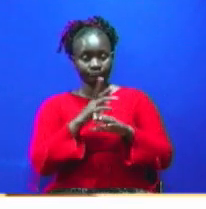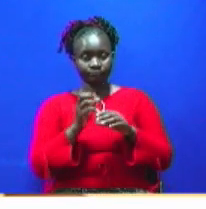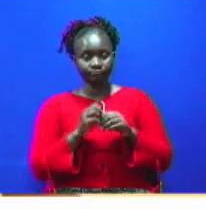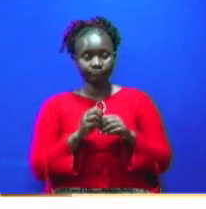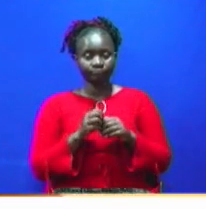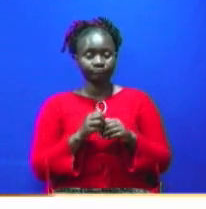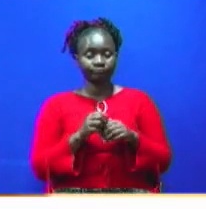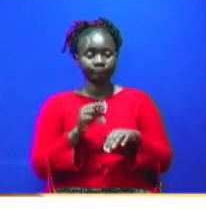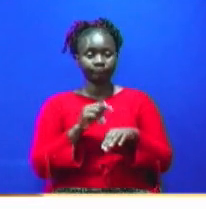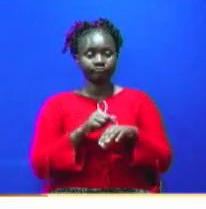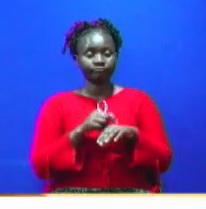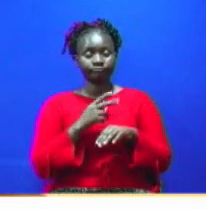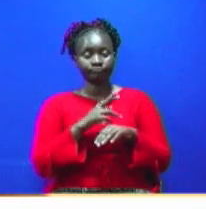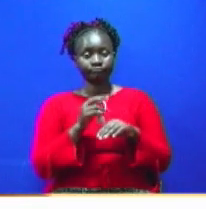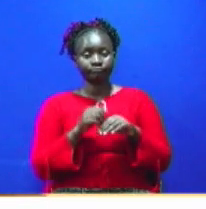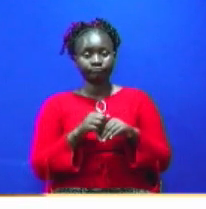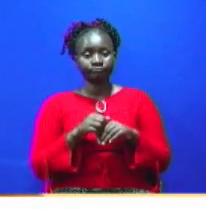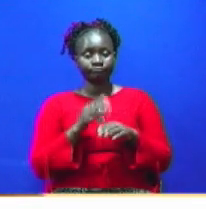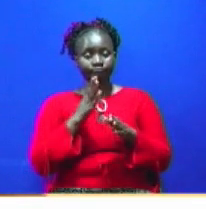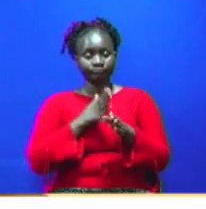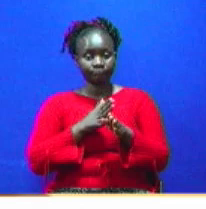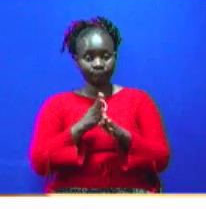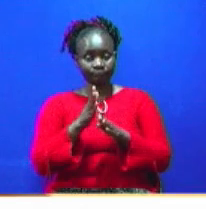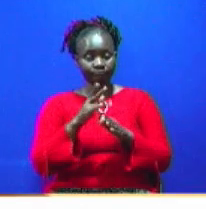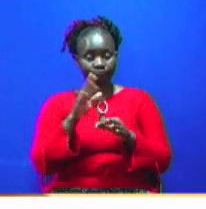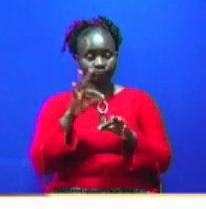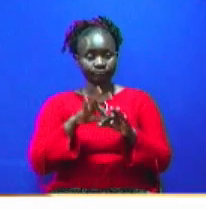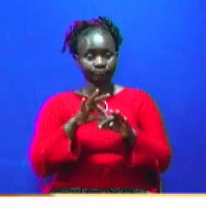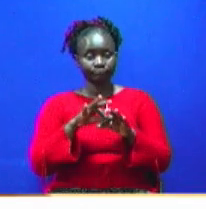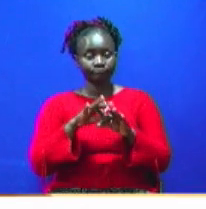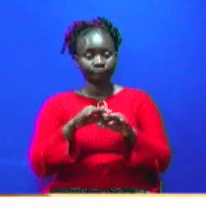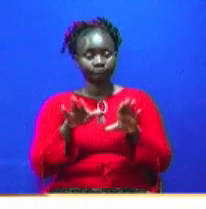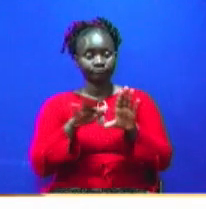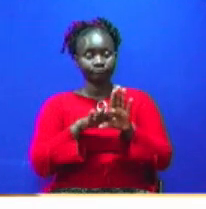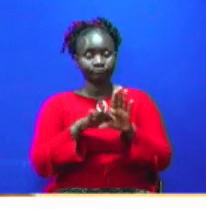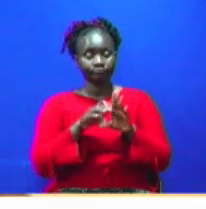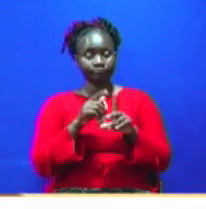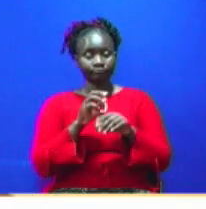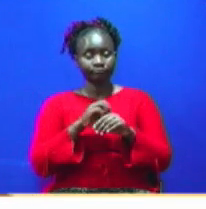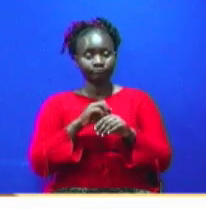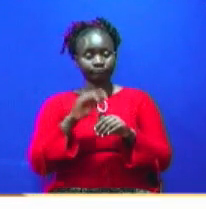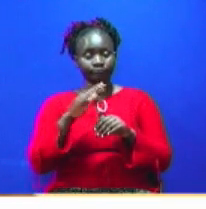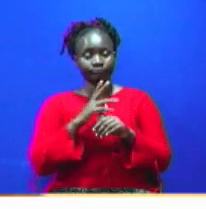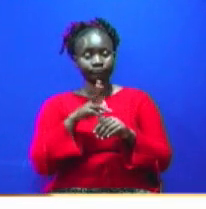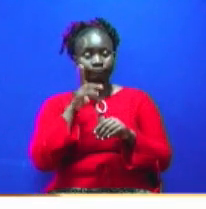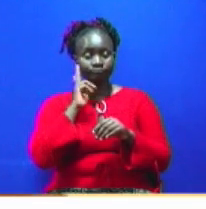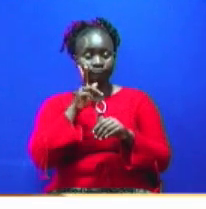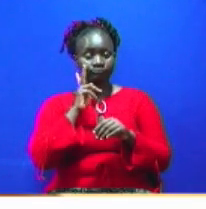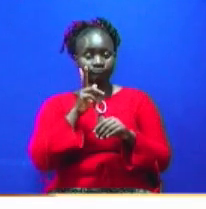obtained a majority vote of the members of the county assembly of Kisii